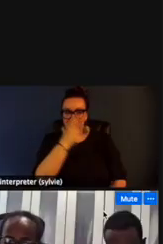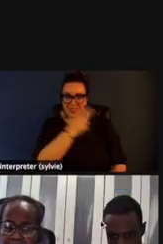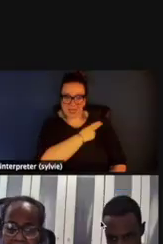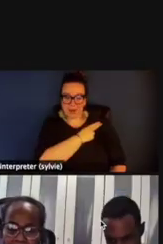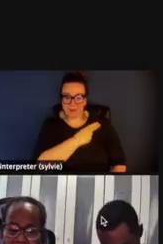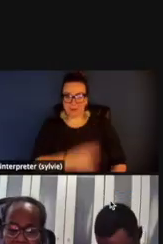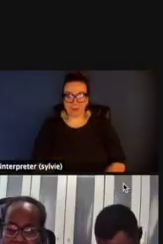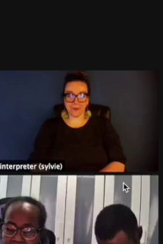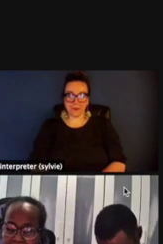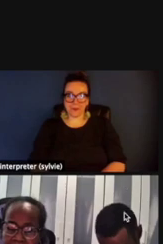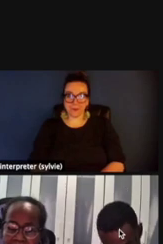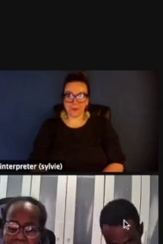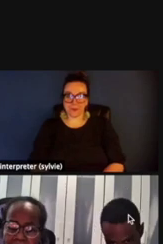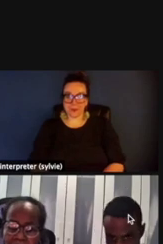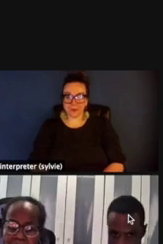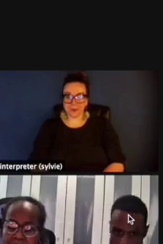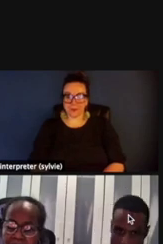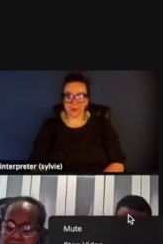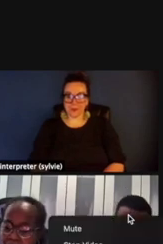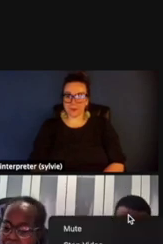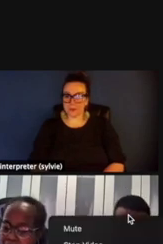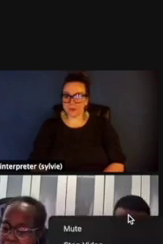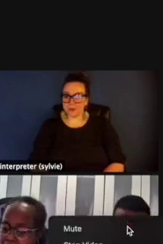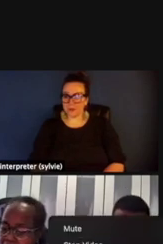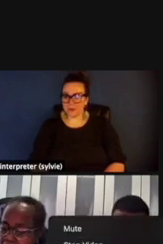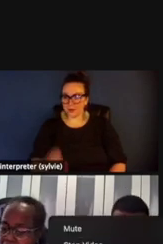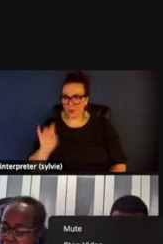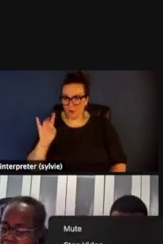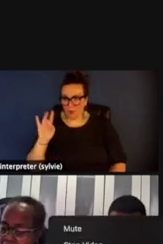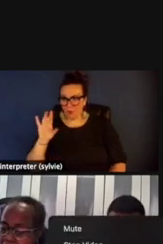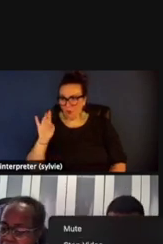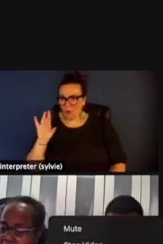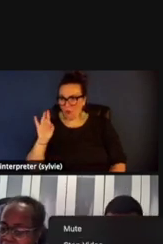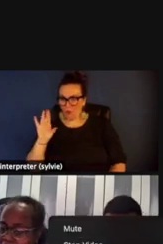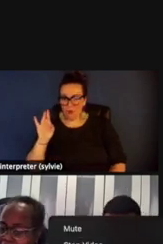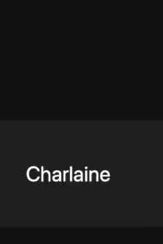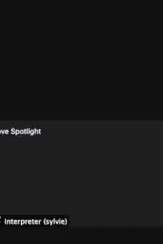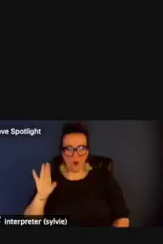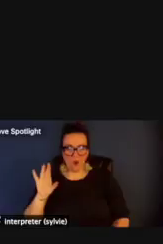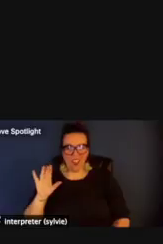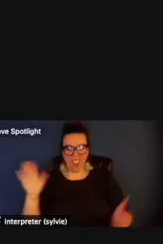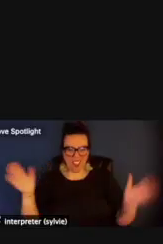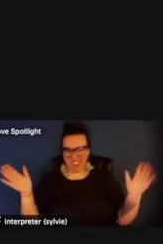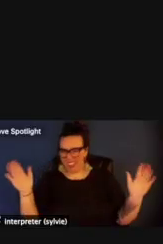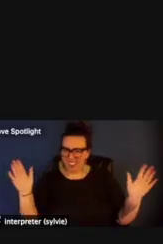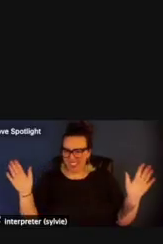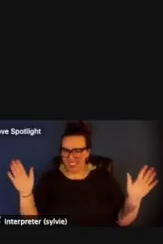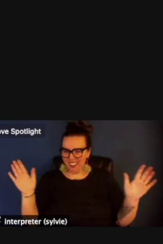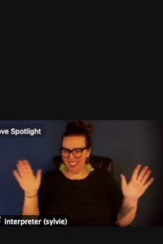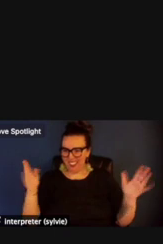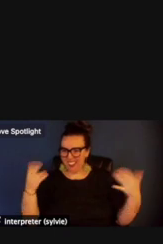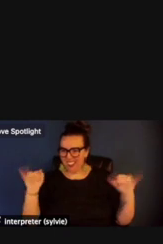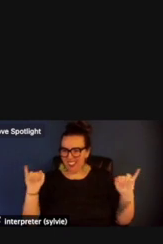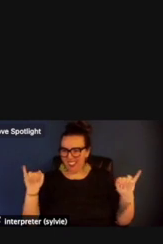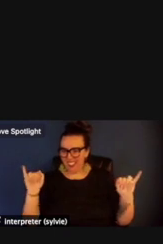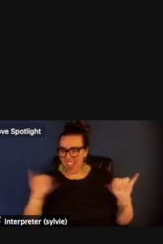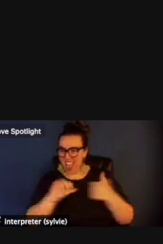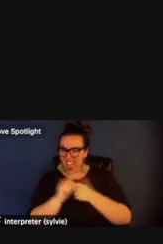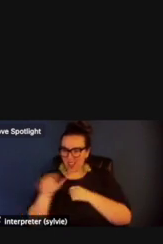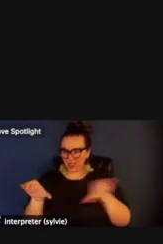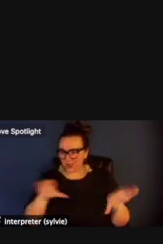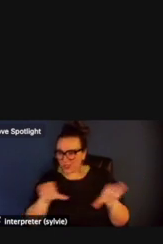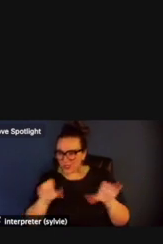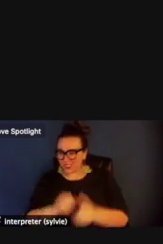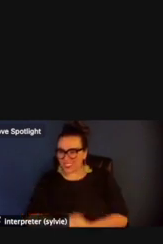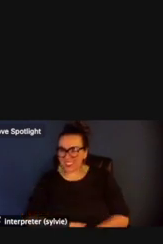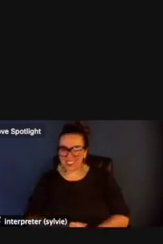I'm listening. Oh, hold on. Oh my goodness. Oh my goodness. Hi! How you doing?